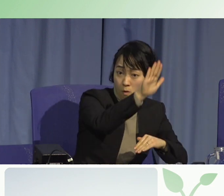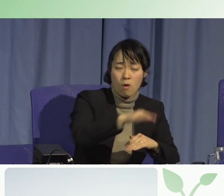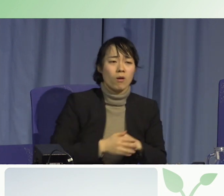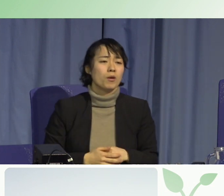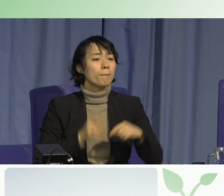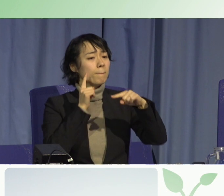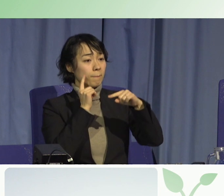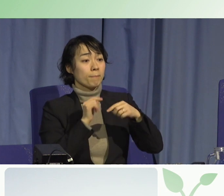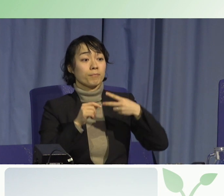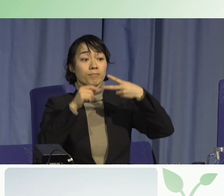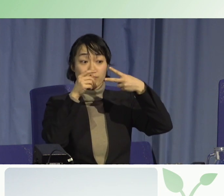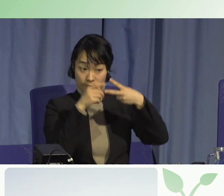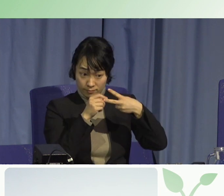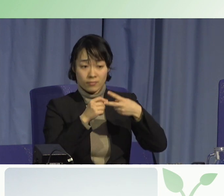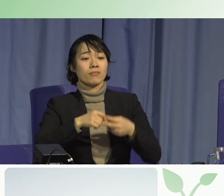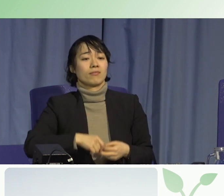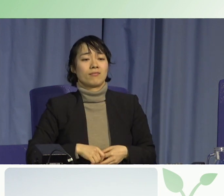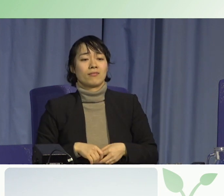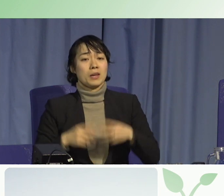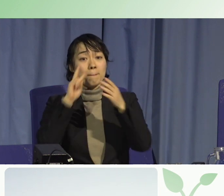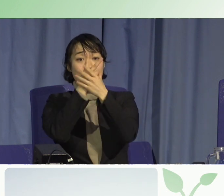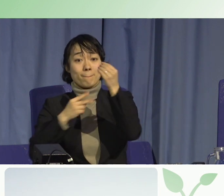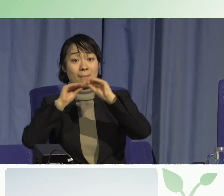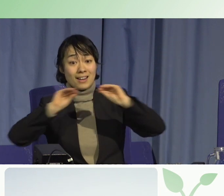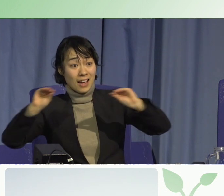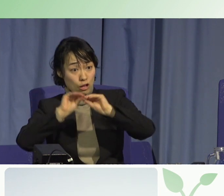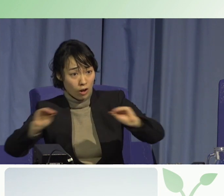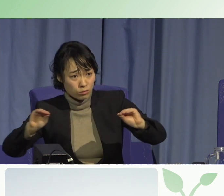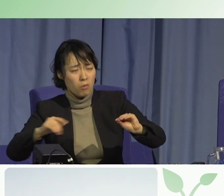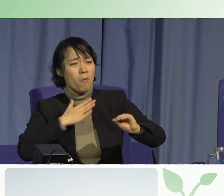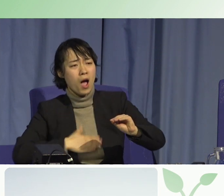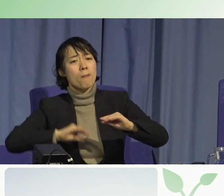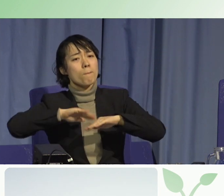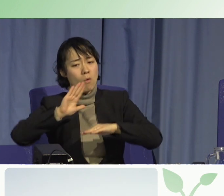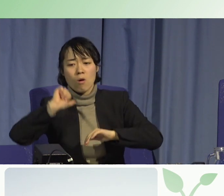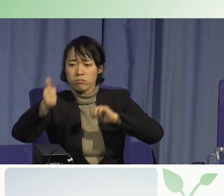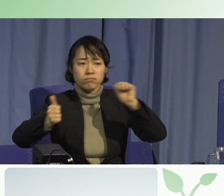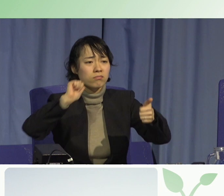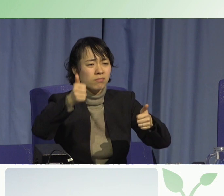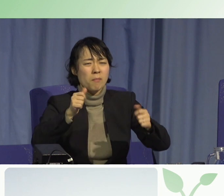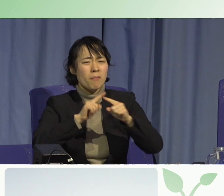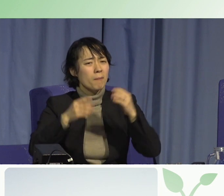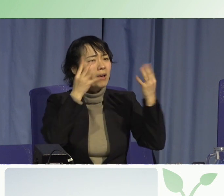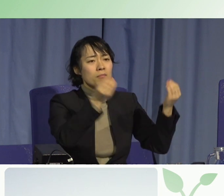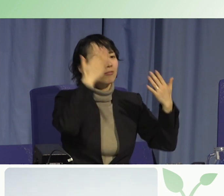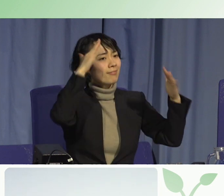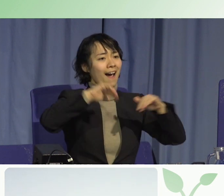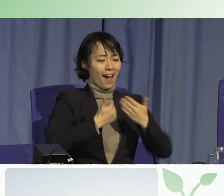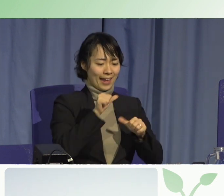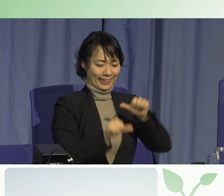and the knowledge. So we need a collaborative network among universities. Secondly, for the bilingual